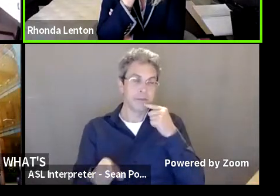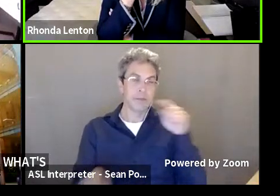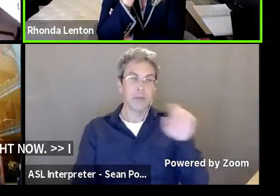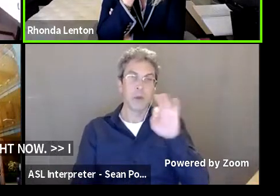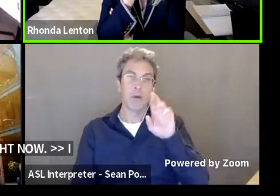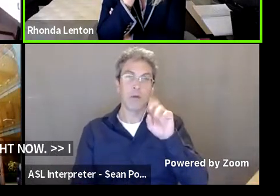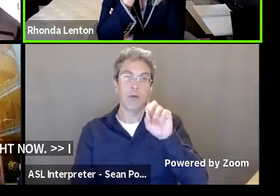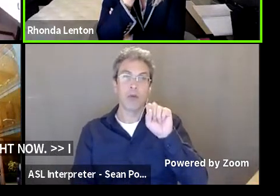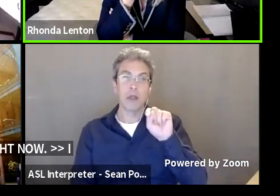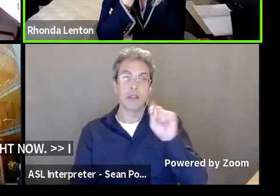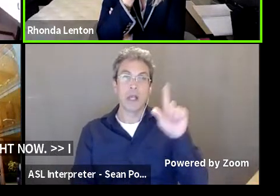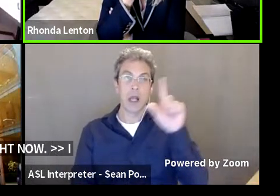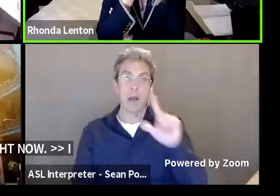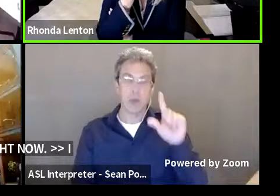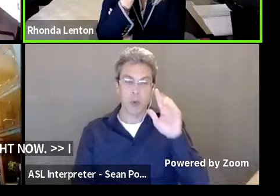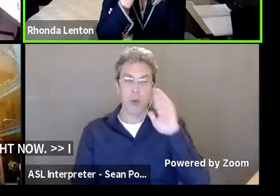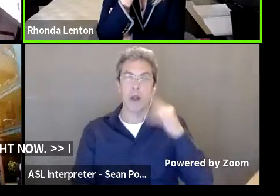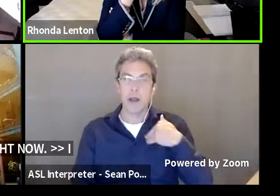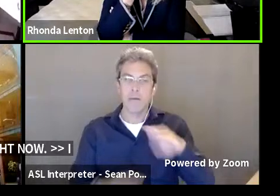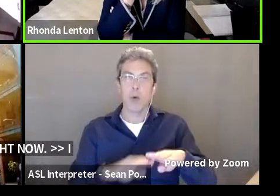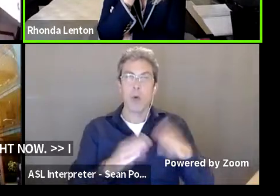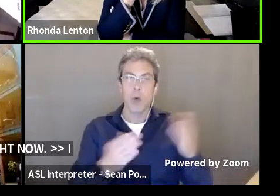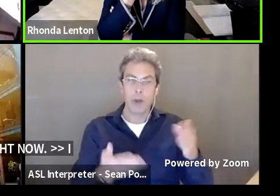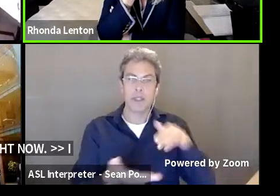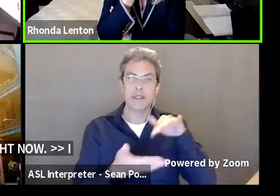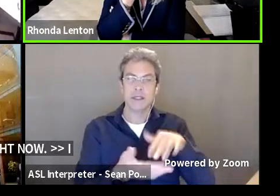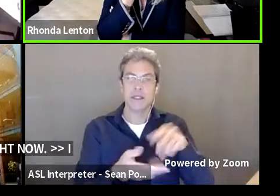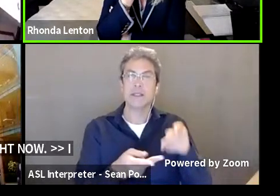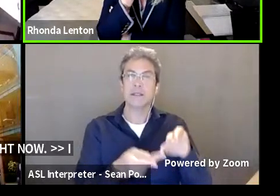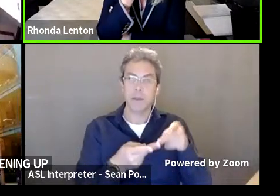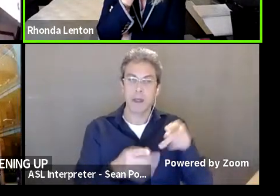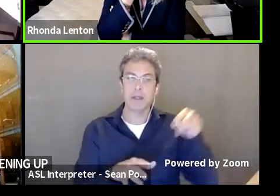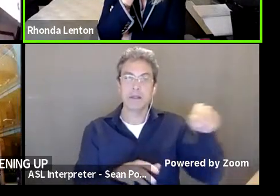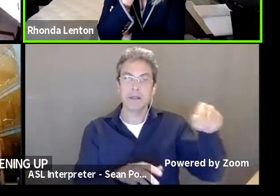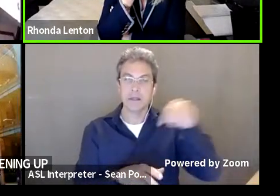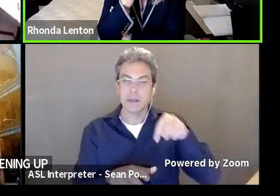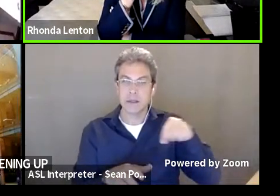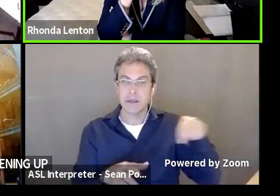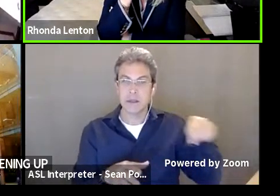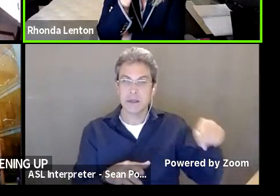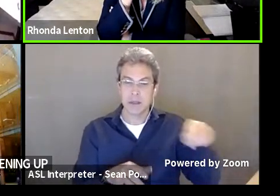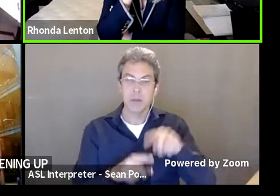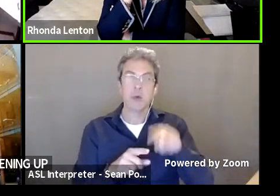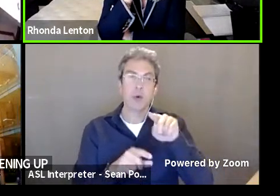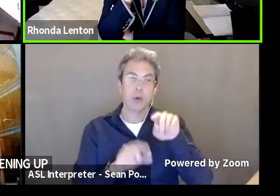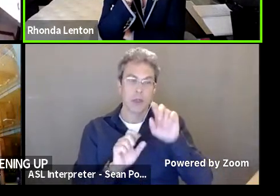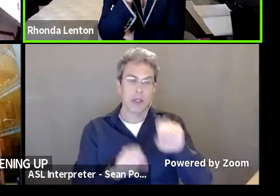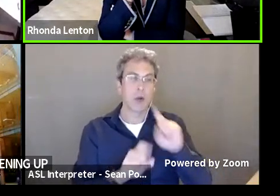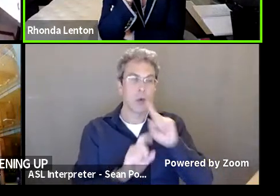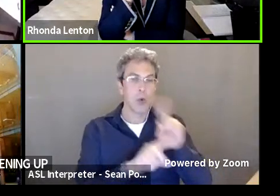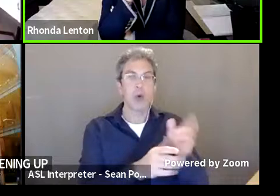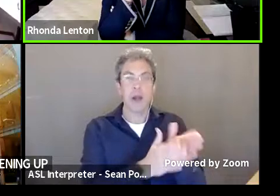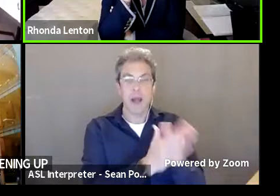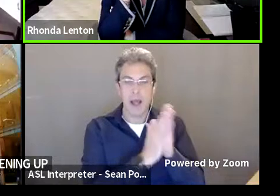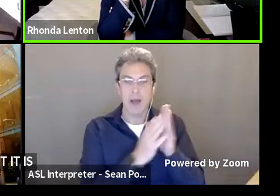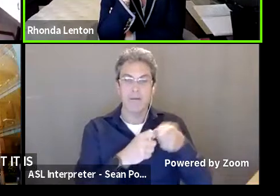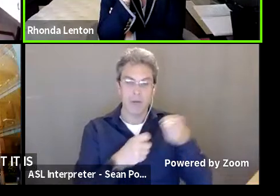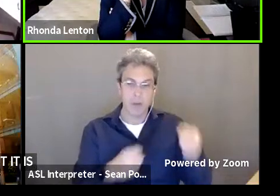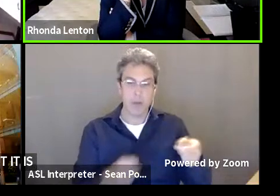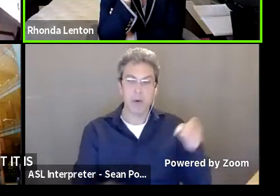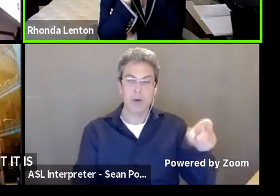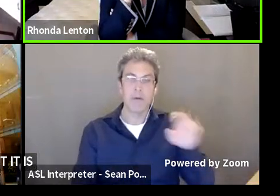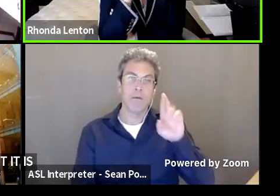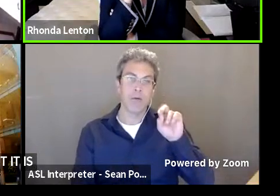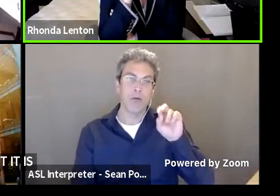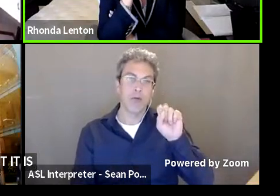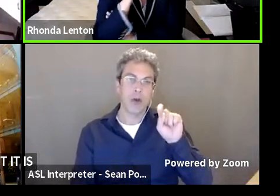up for bookable study space, but also that it is possible to request items from the Frost Library. I'm not